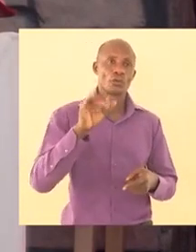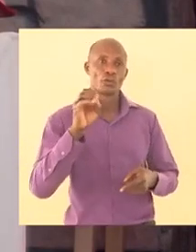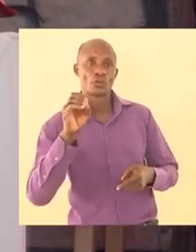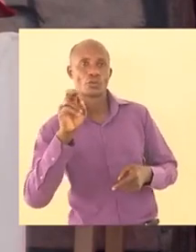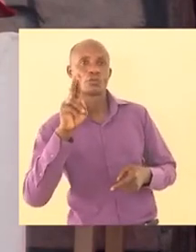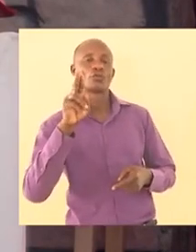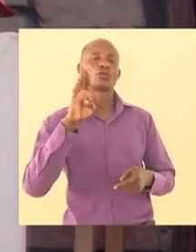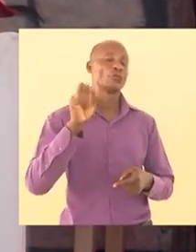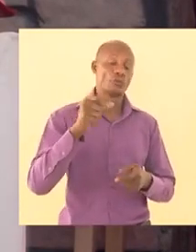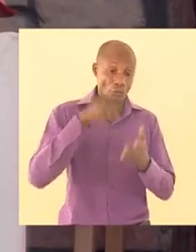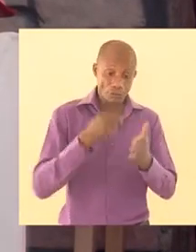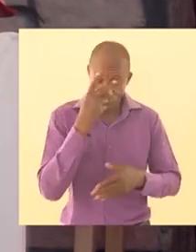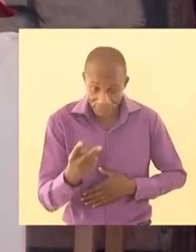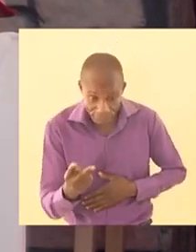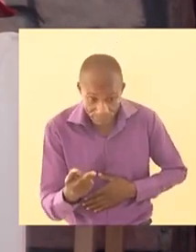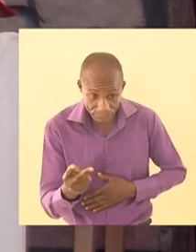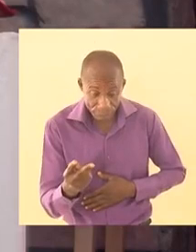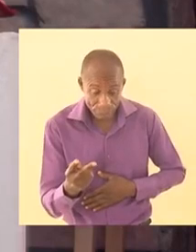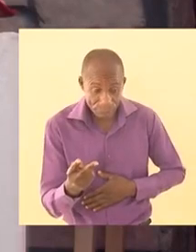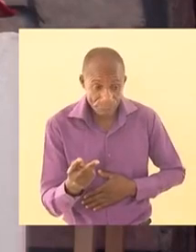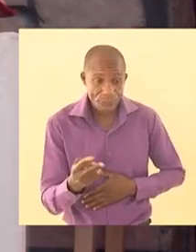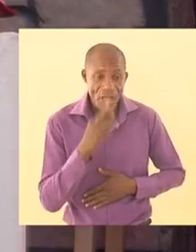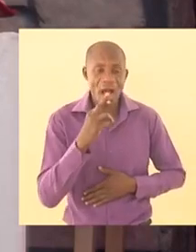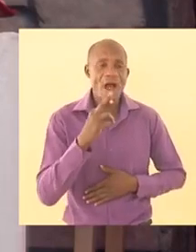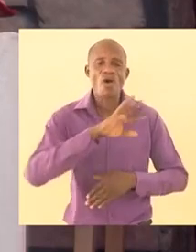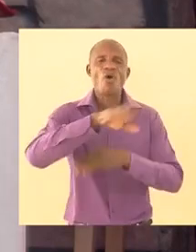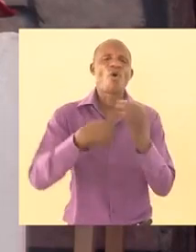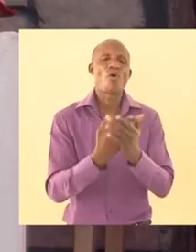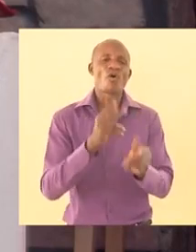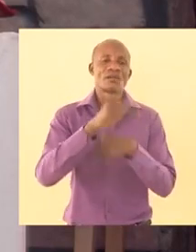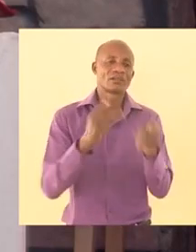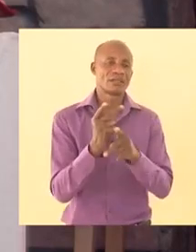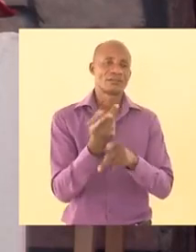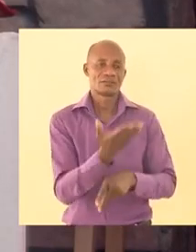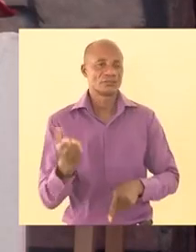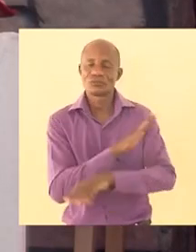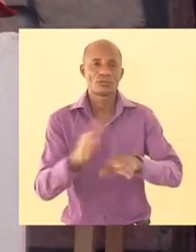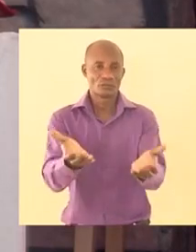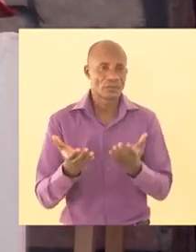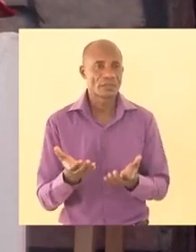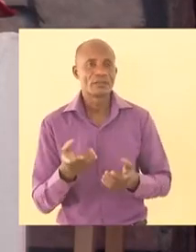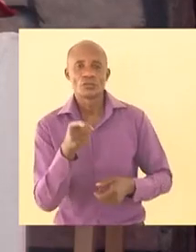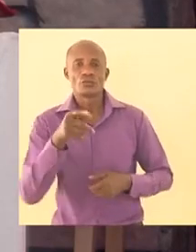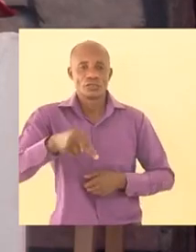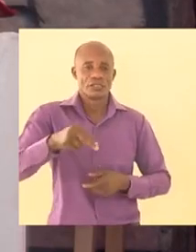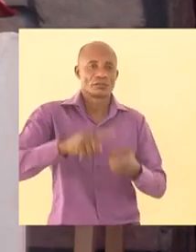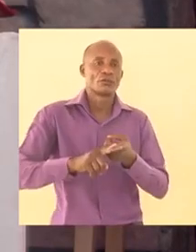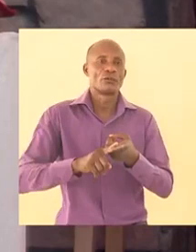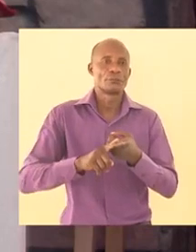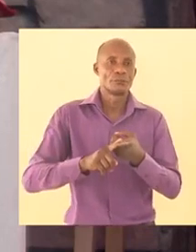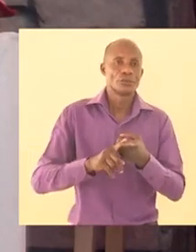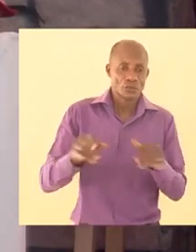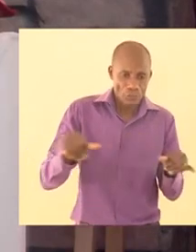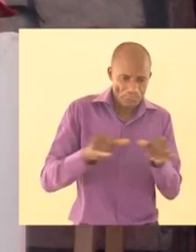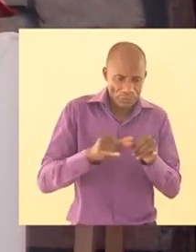and what stares at you, what shoots at you, are all kinds of things that you didn't desire. So you need a measure